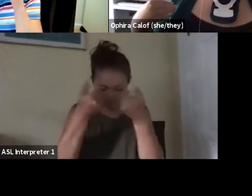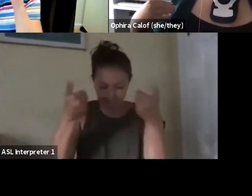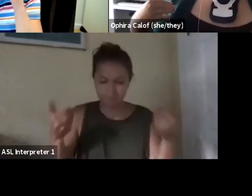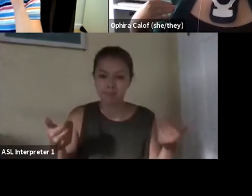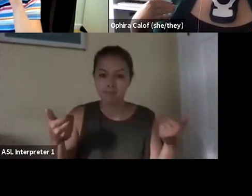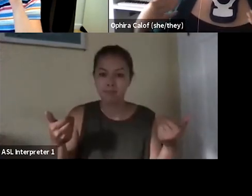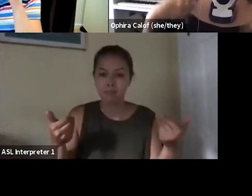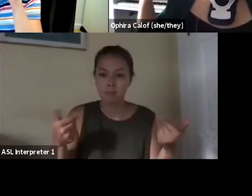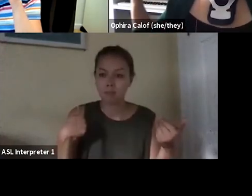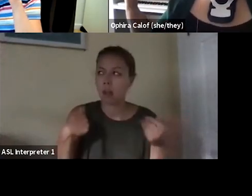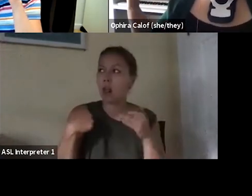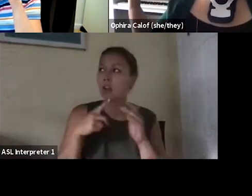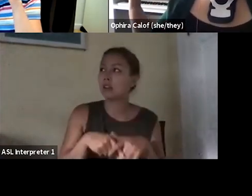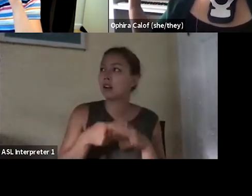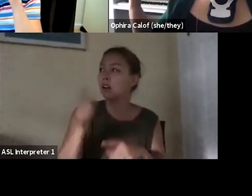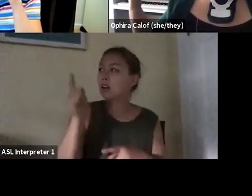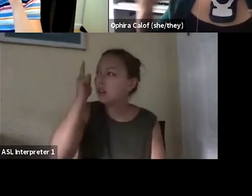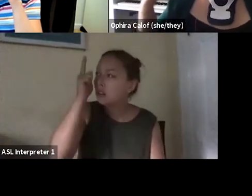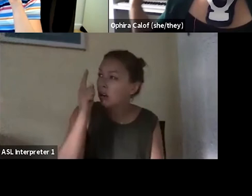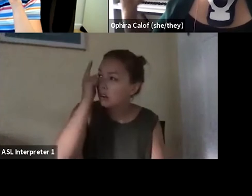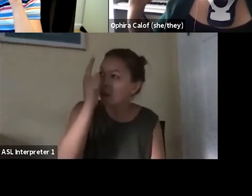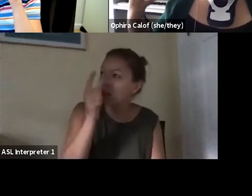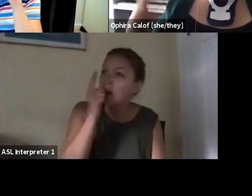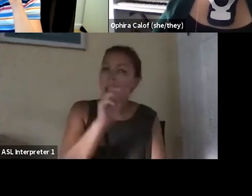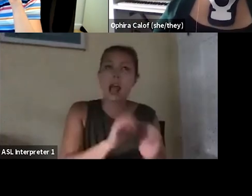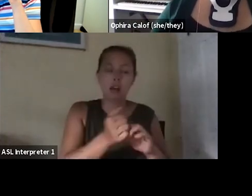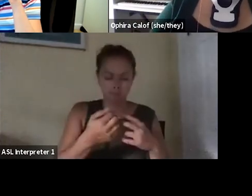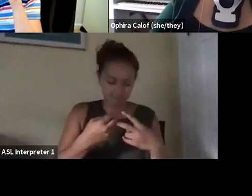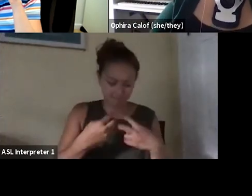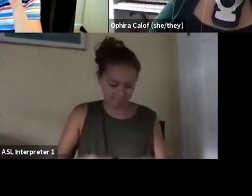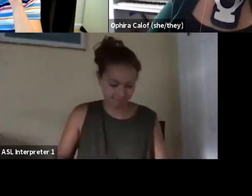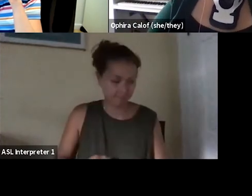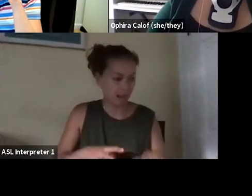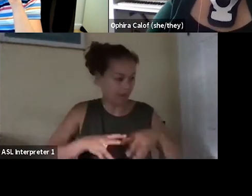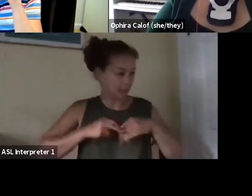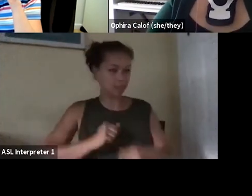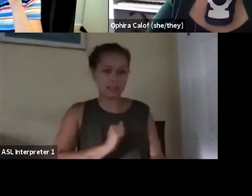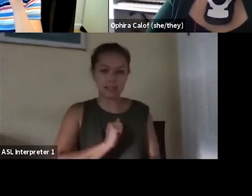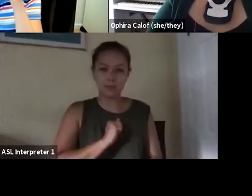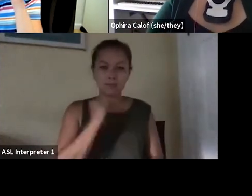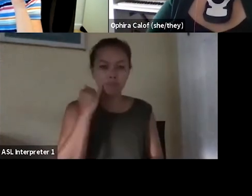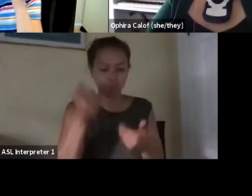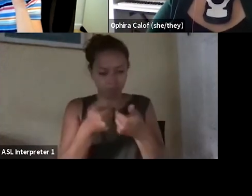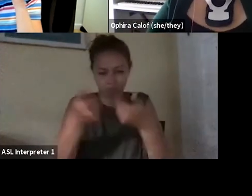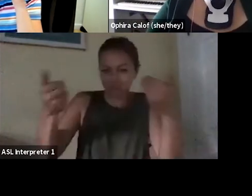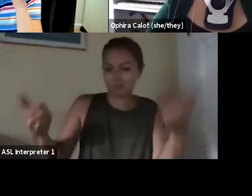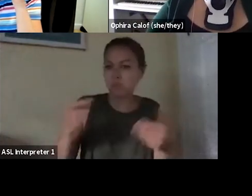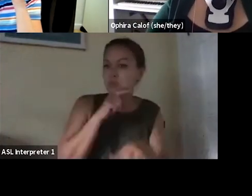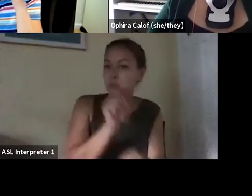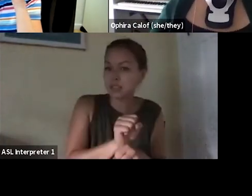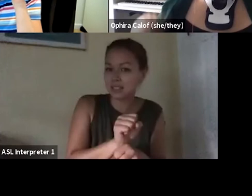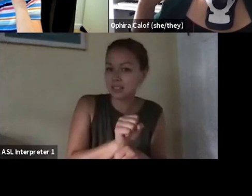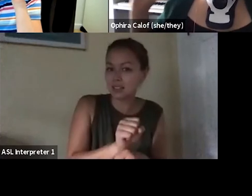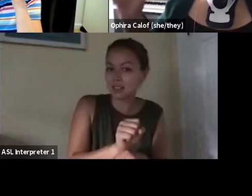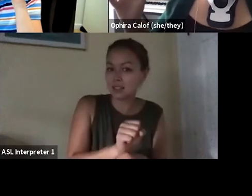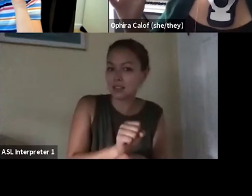myself and to sort of everyone and the world around us. I think that body